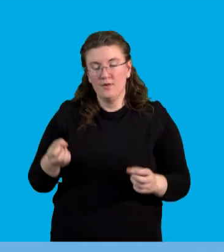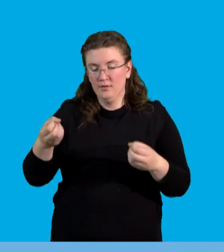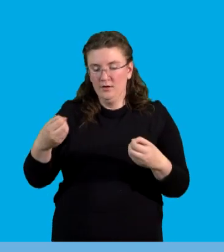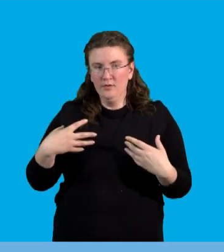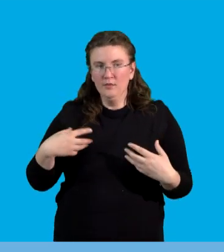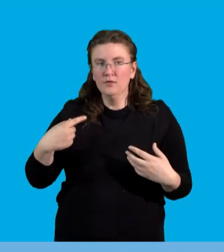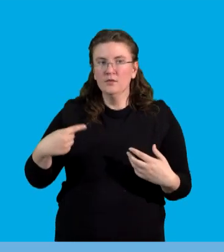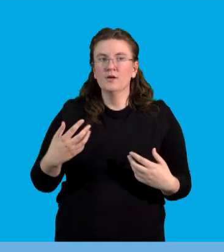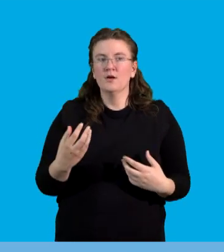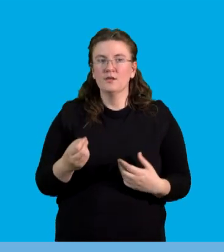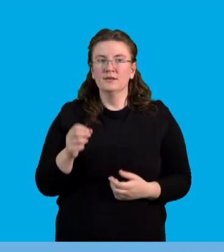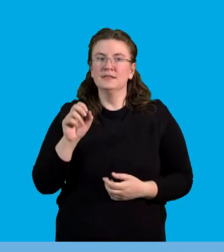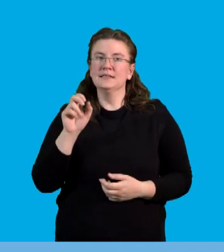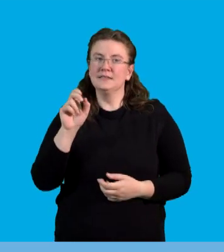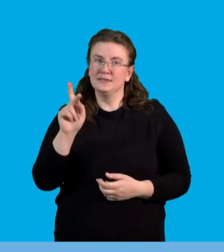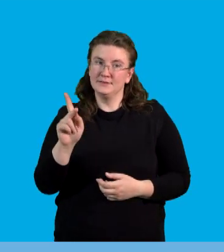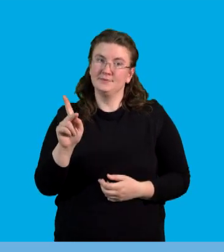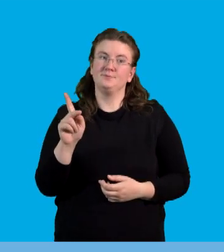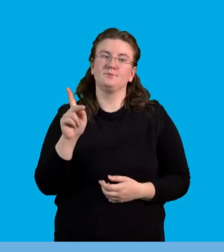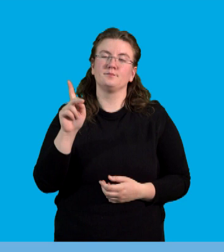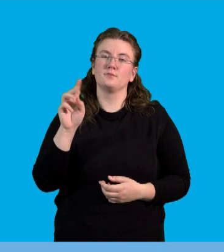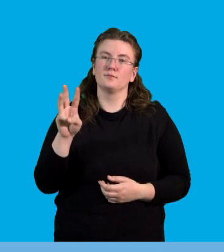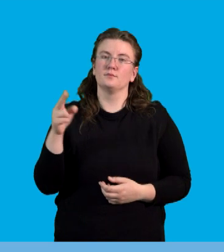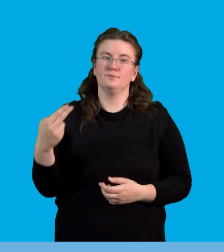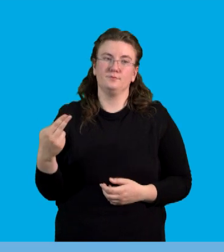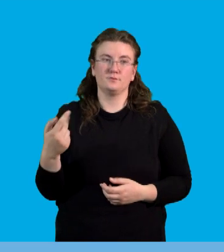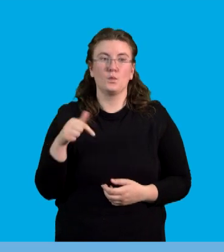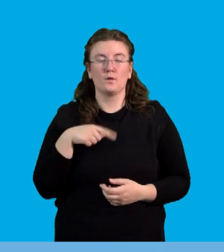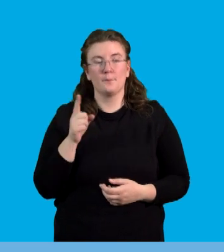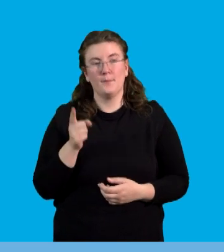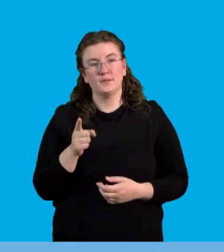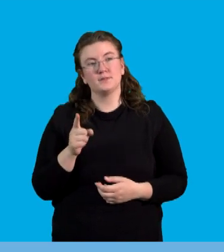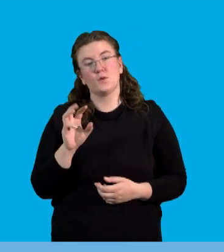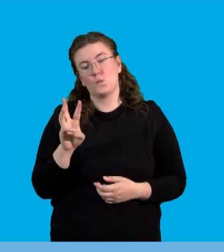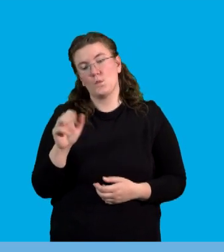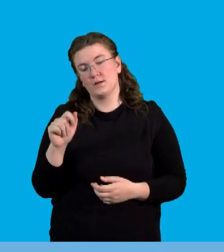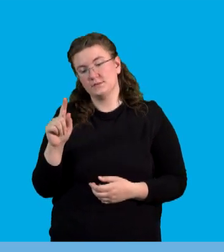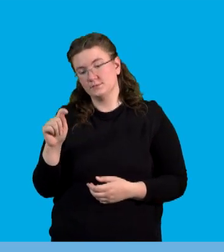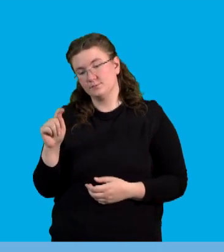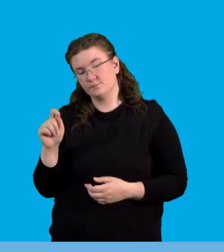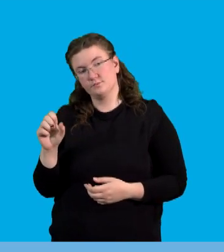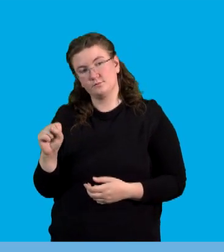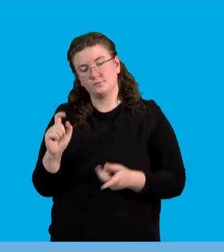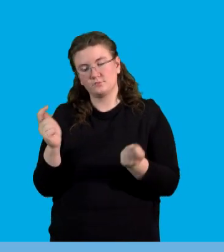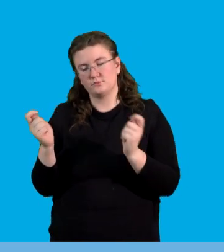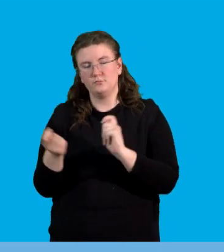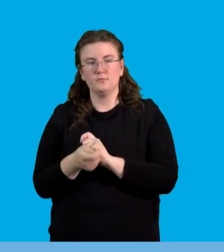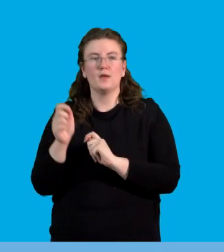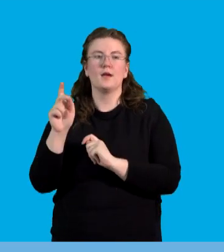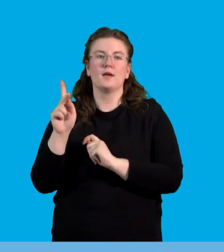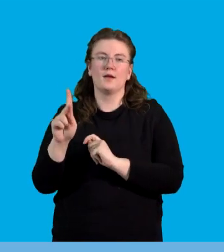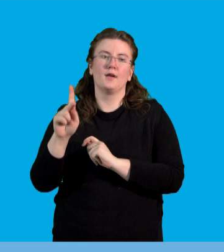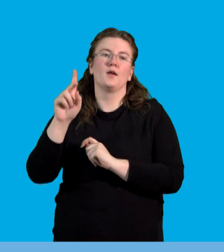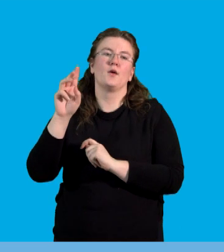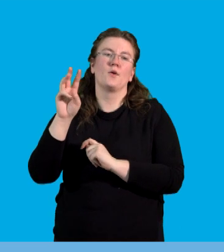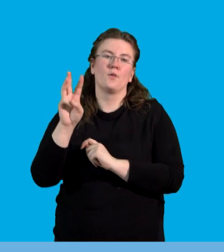to us, it is always in kilowatts. So we need to convert our 120 watts into kilowatts, and to